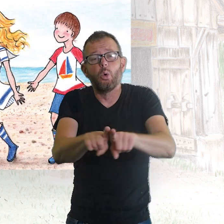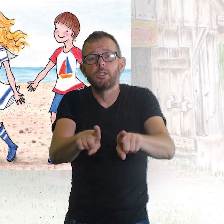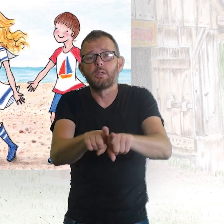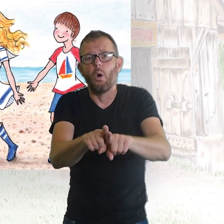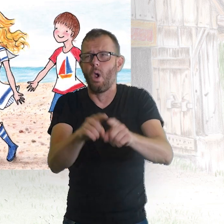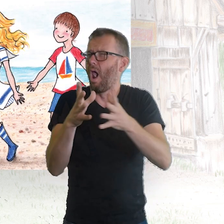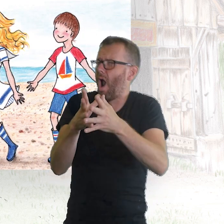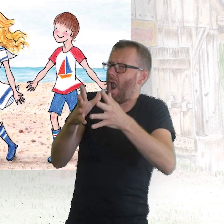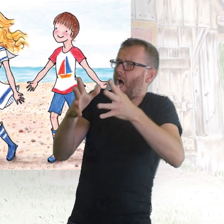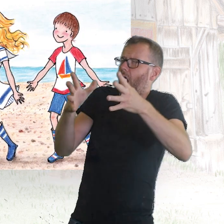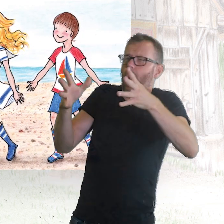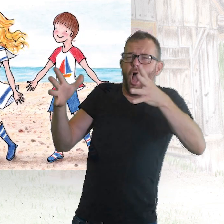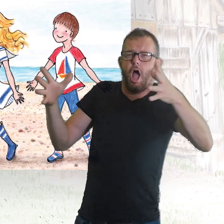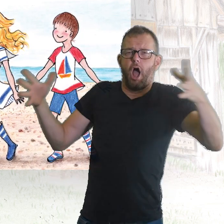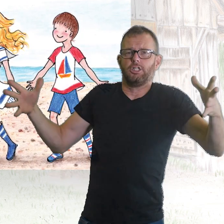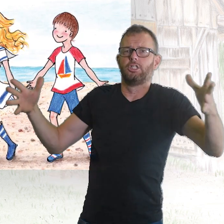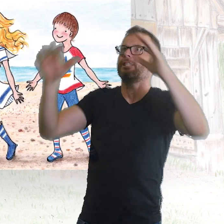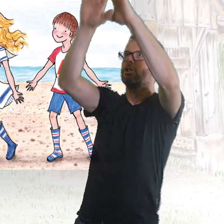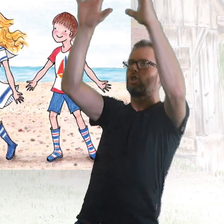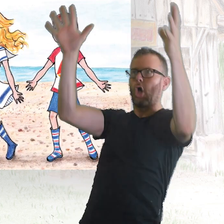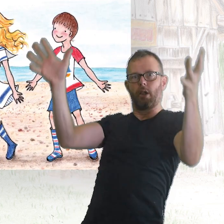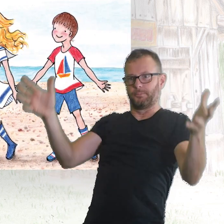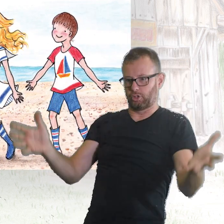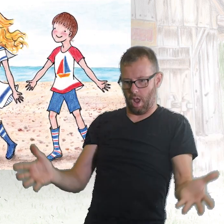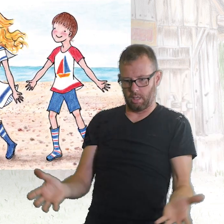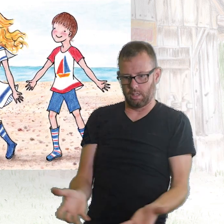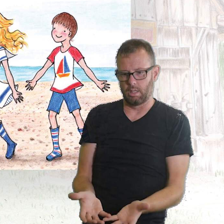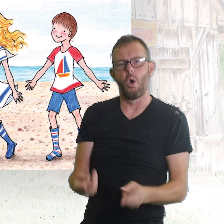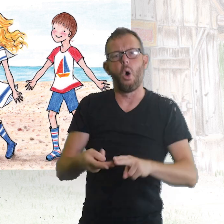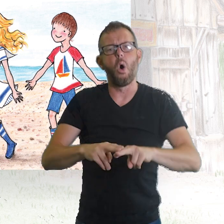There is also a large sculpture of a scallop on the beach.